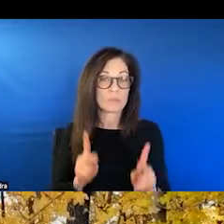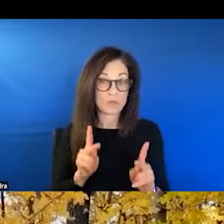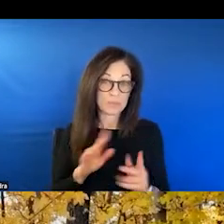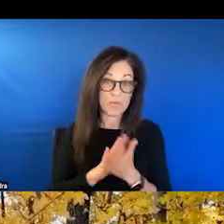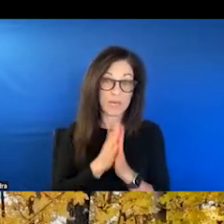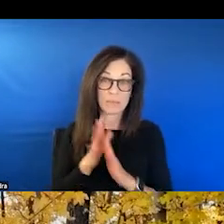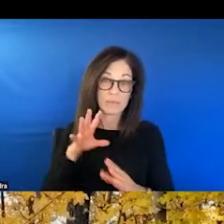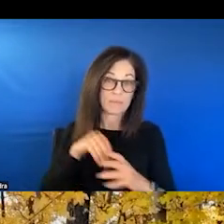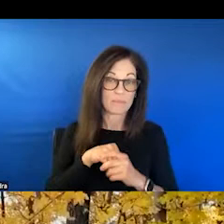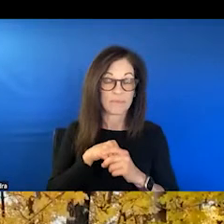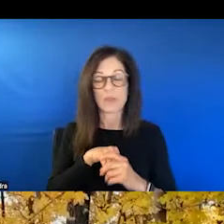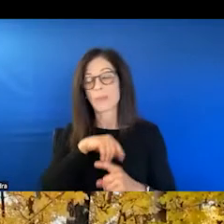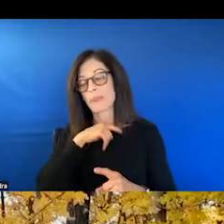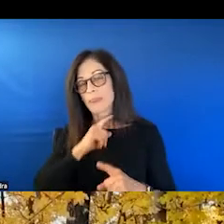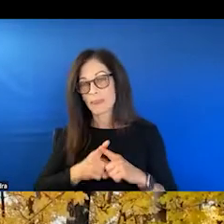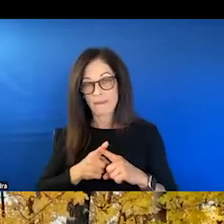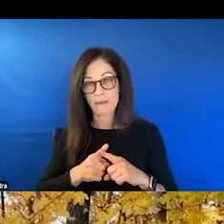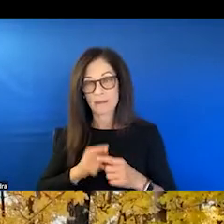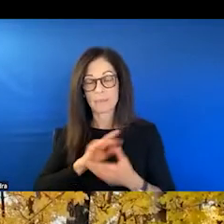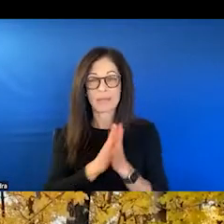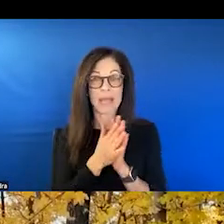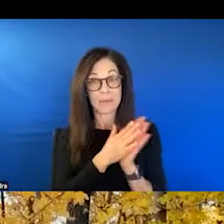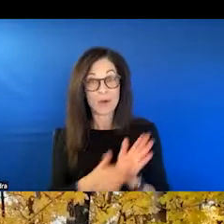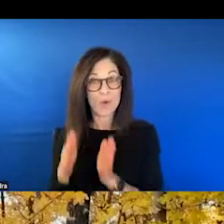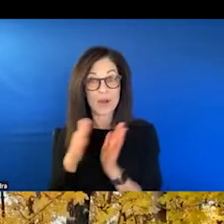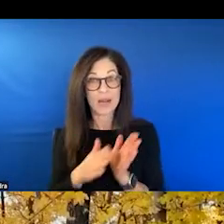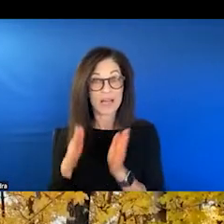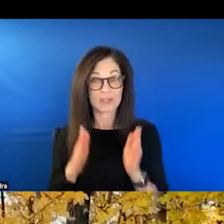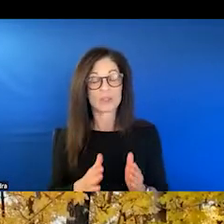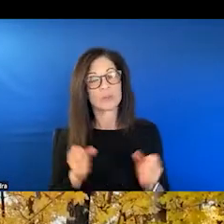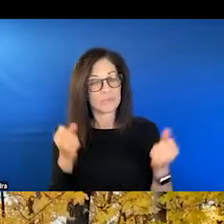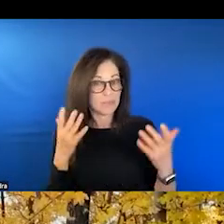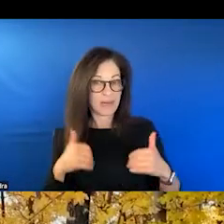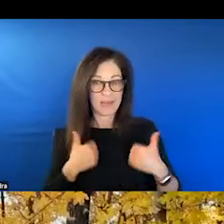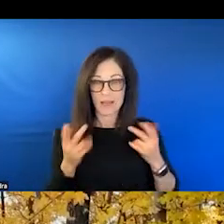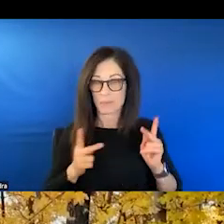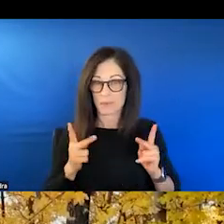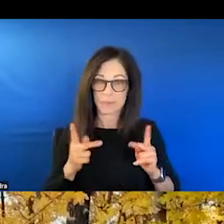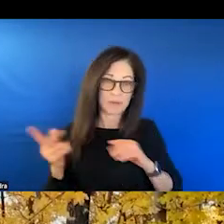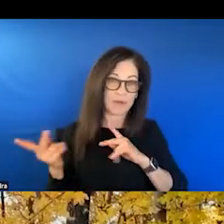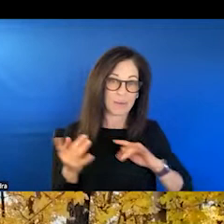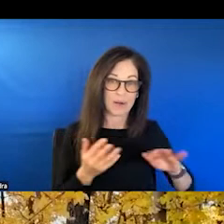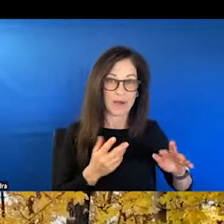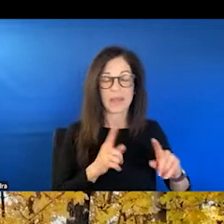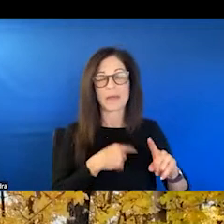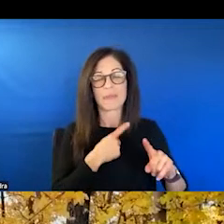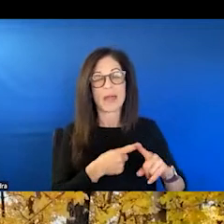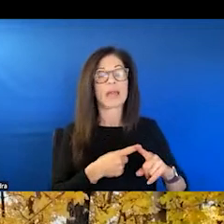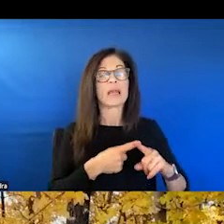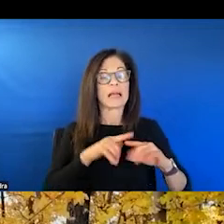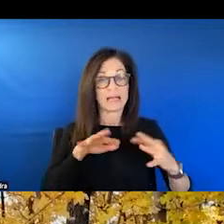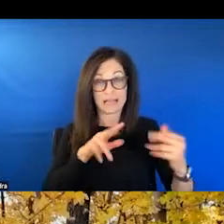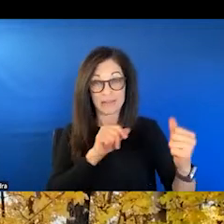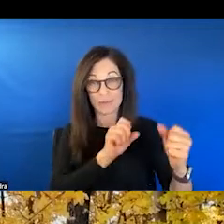and then became an organizer. So a lot of our young people have come through the pipeline. They go off to college, but really want to come back